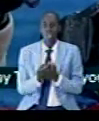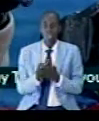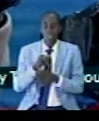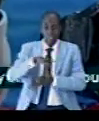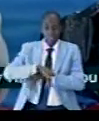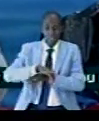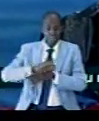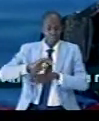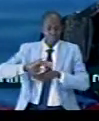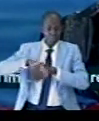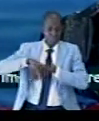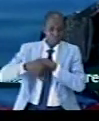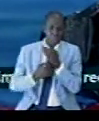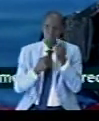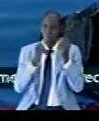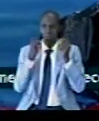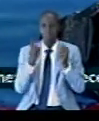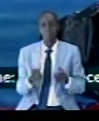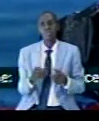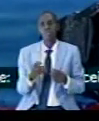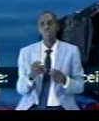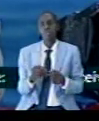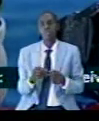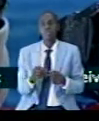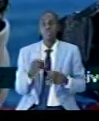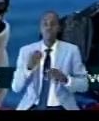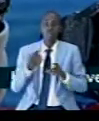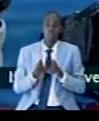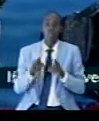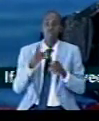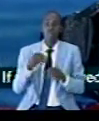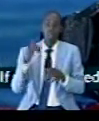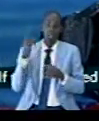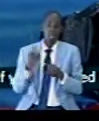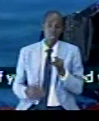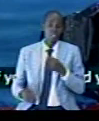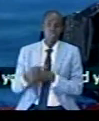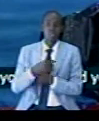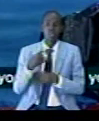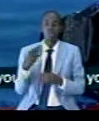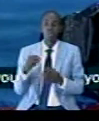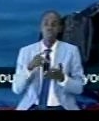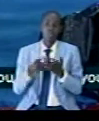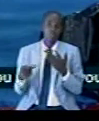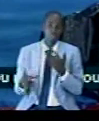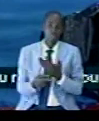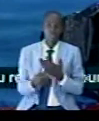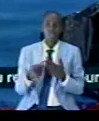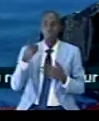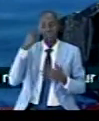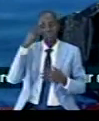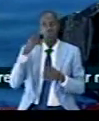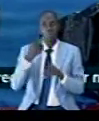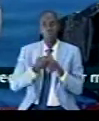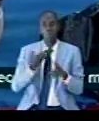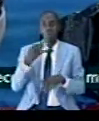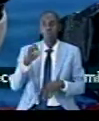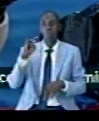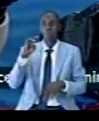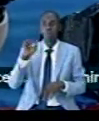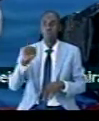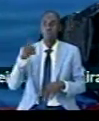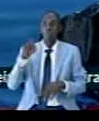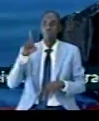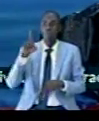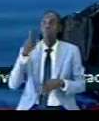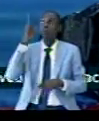pains all through the night. So during the last day of the Global Crusade, it's coming for the April edition, God visited me.